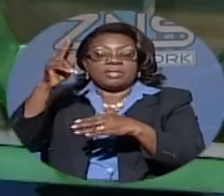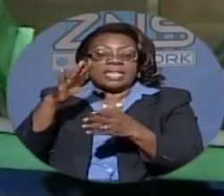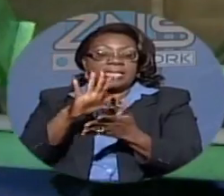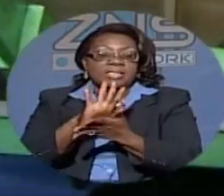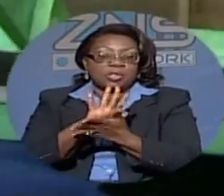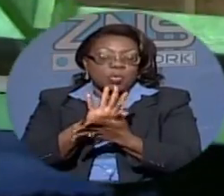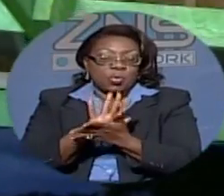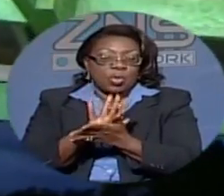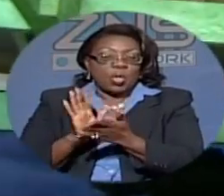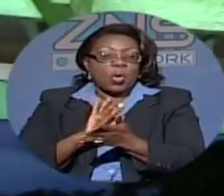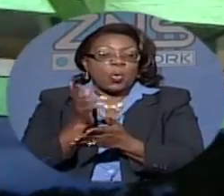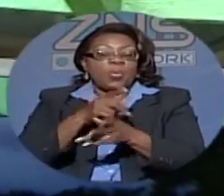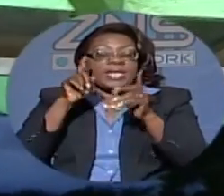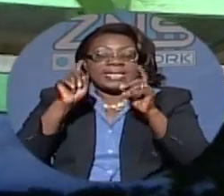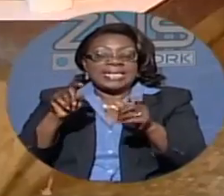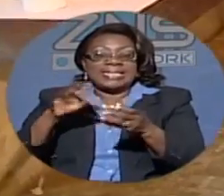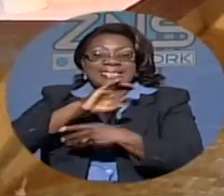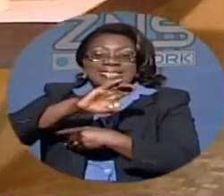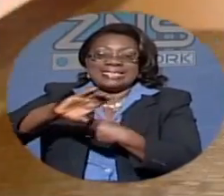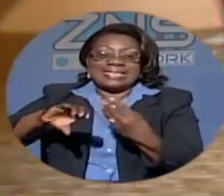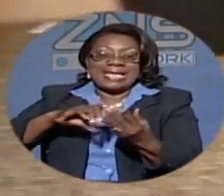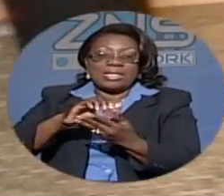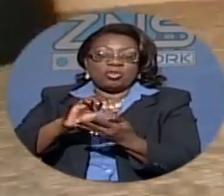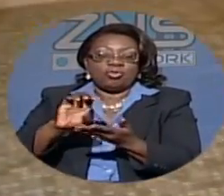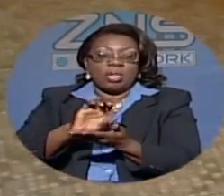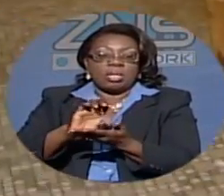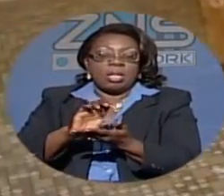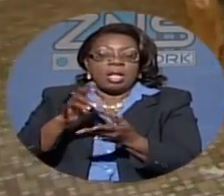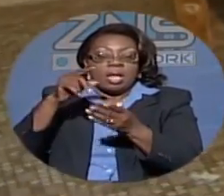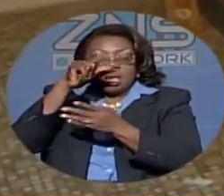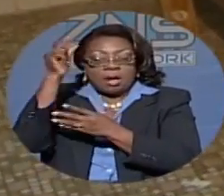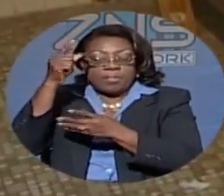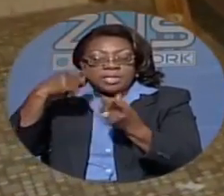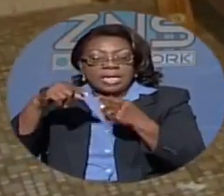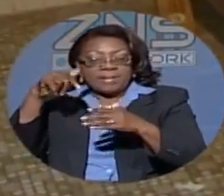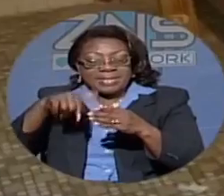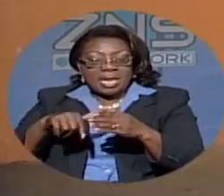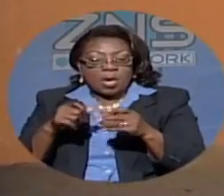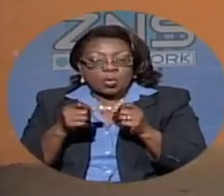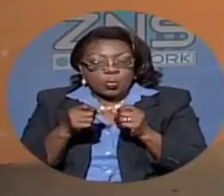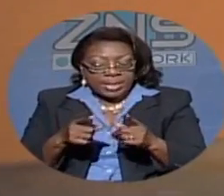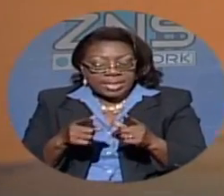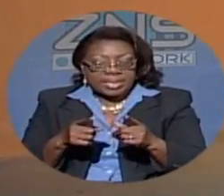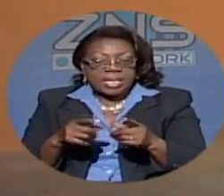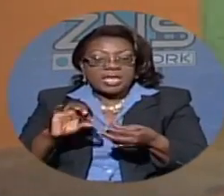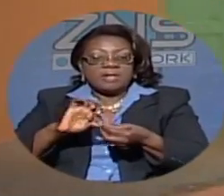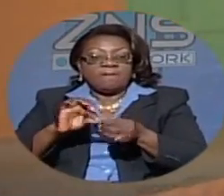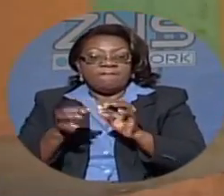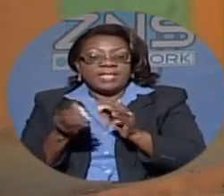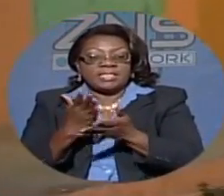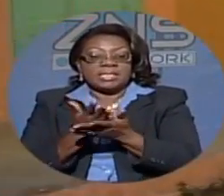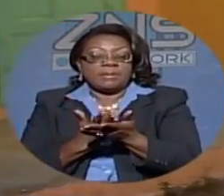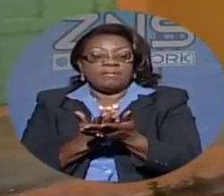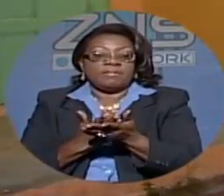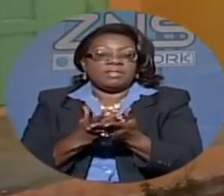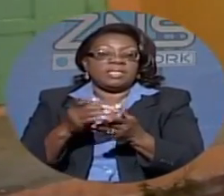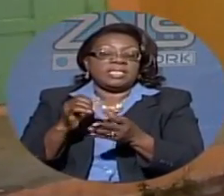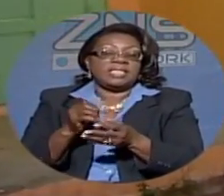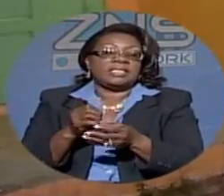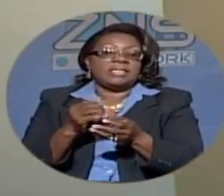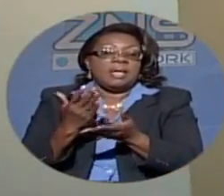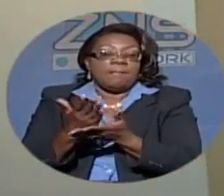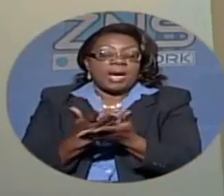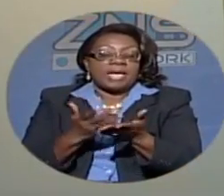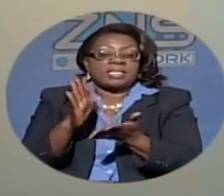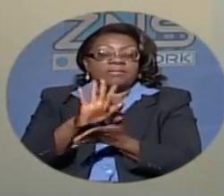need central government to come down urgent to fix some of these systems. The bathroom, when I checked them out,